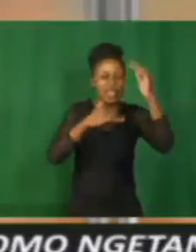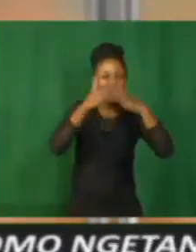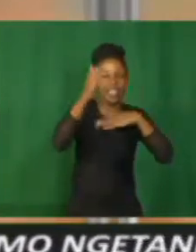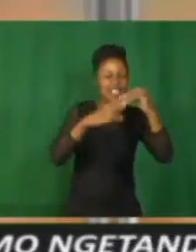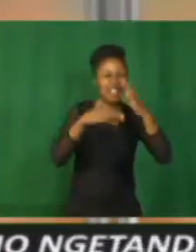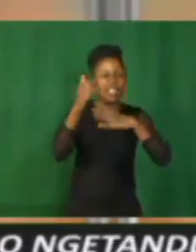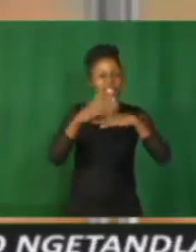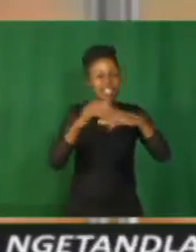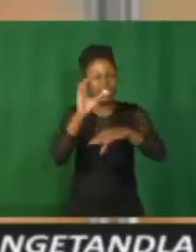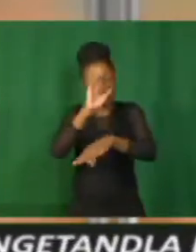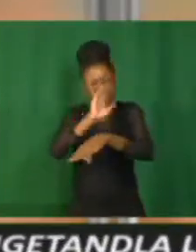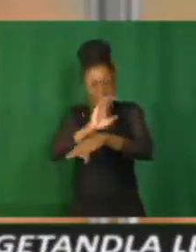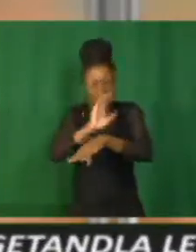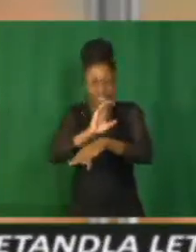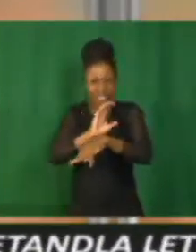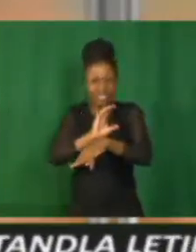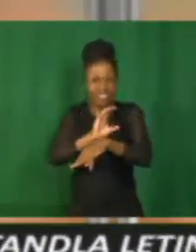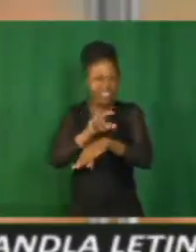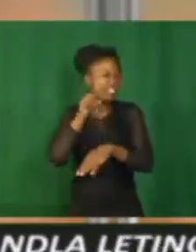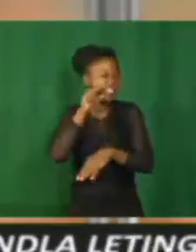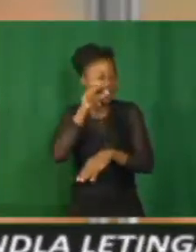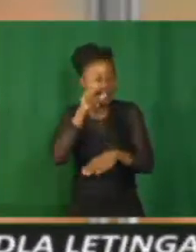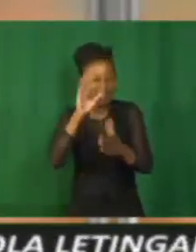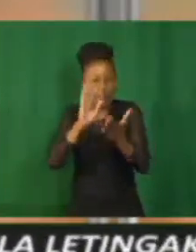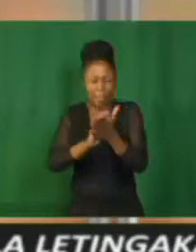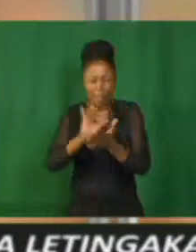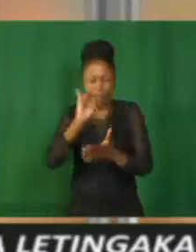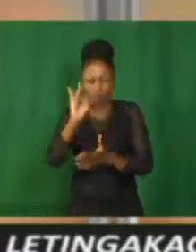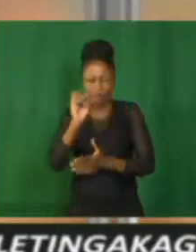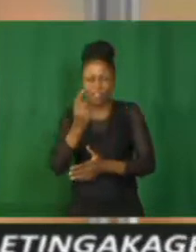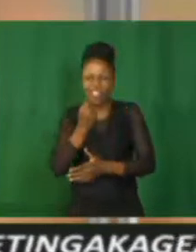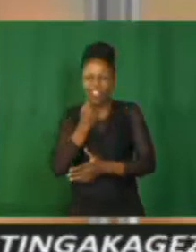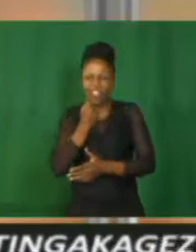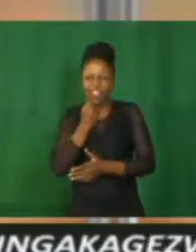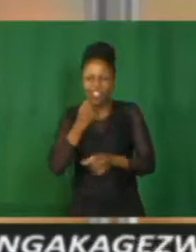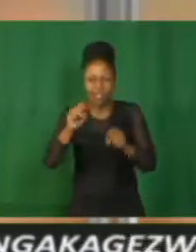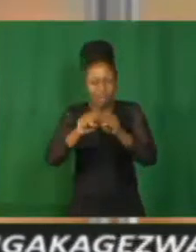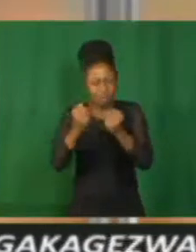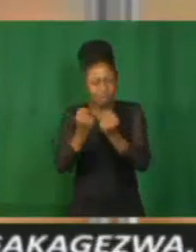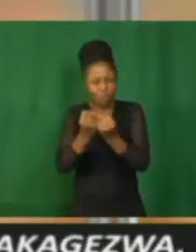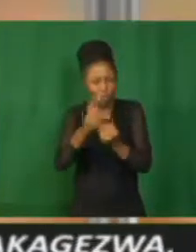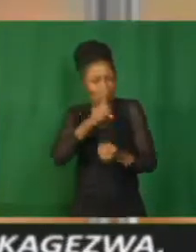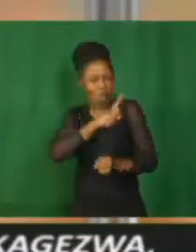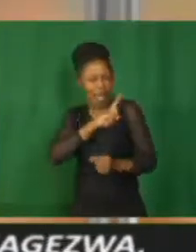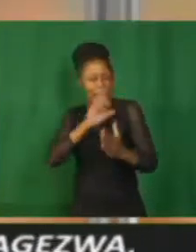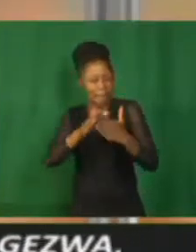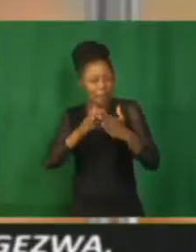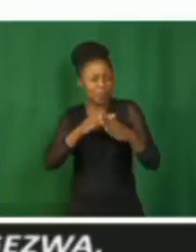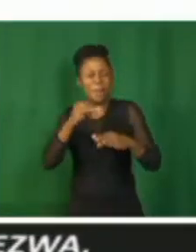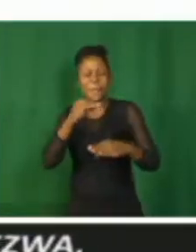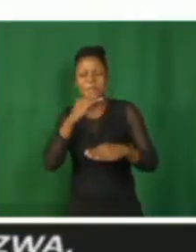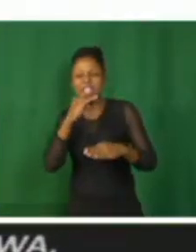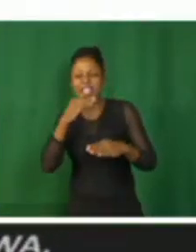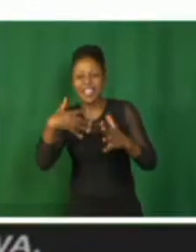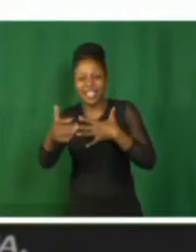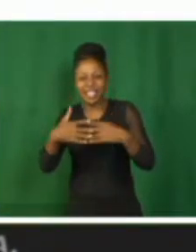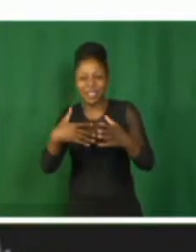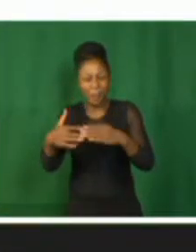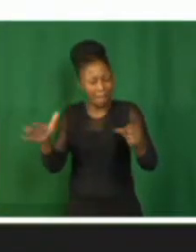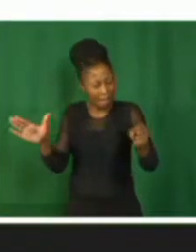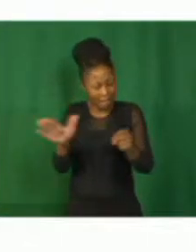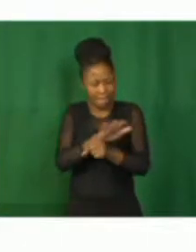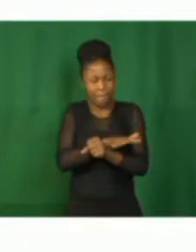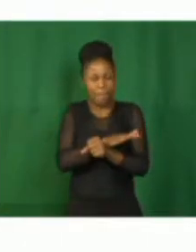to collect 12 stones to show that that is what? That is complete. So let us look at our objectives for the